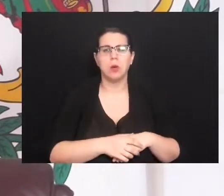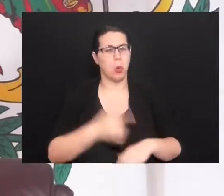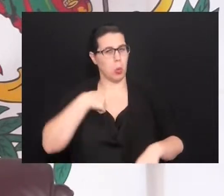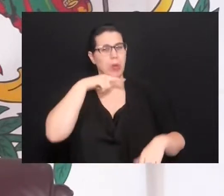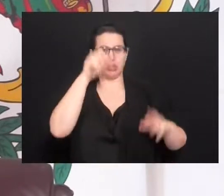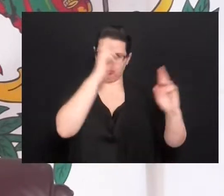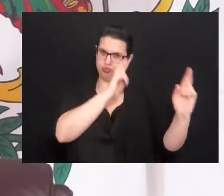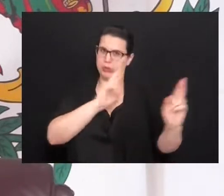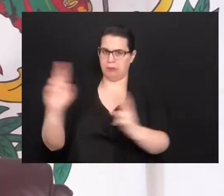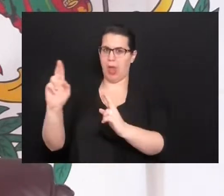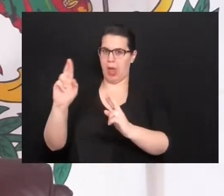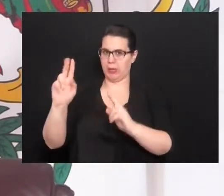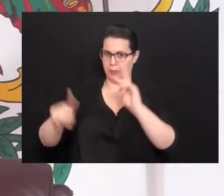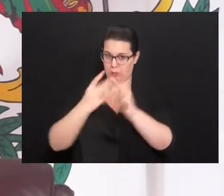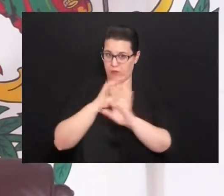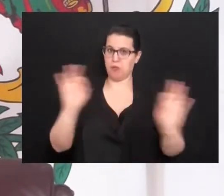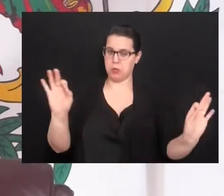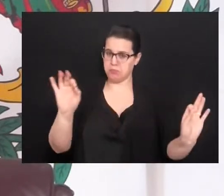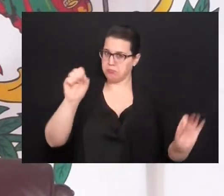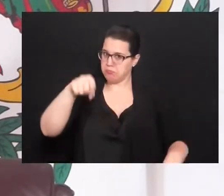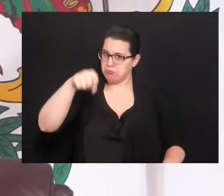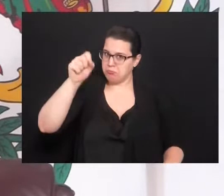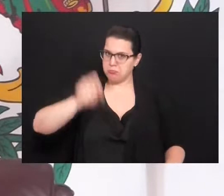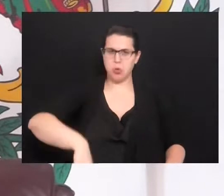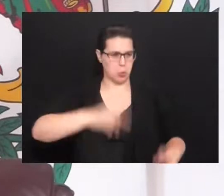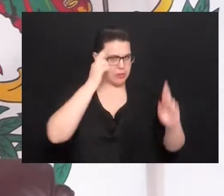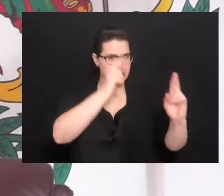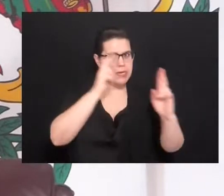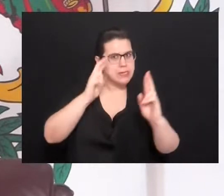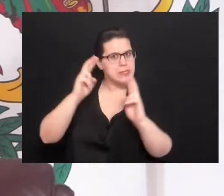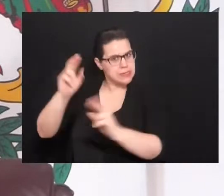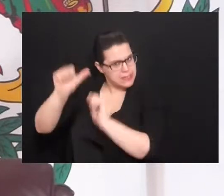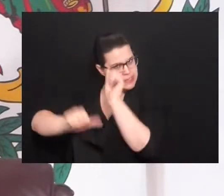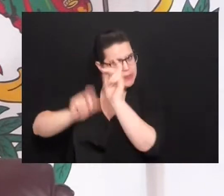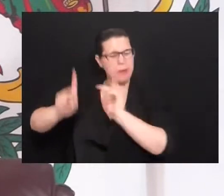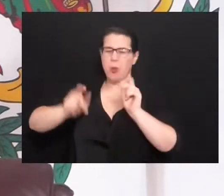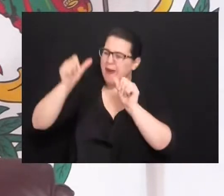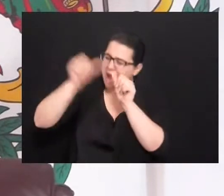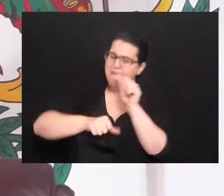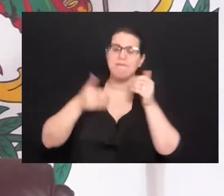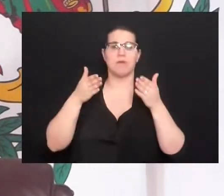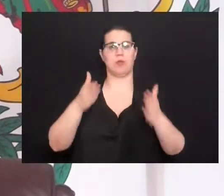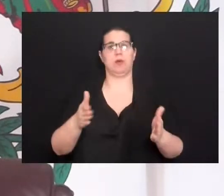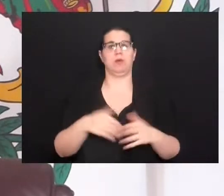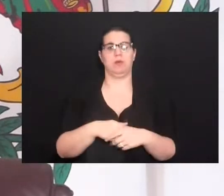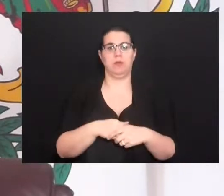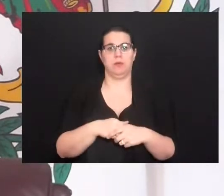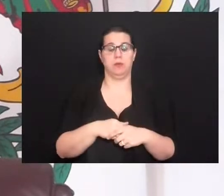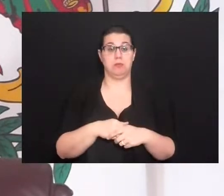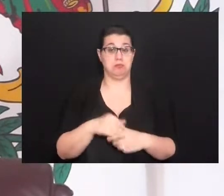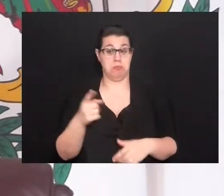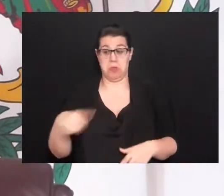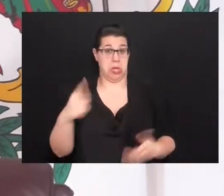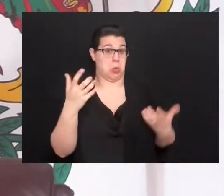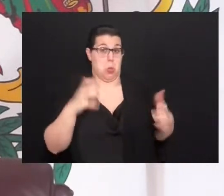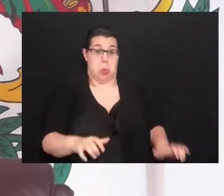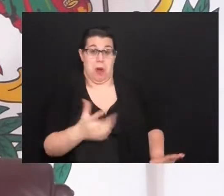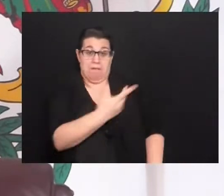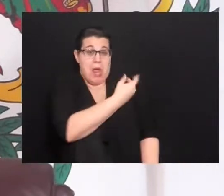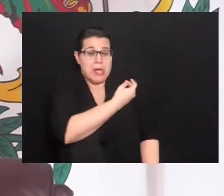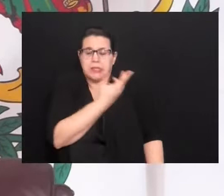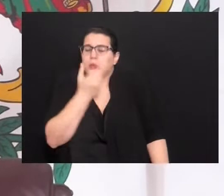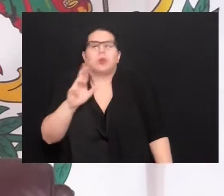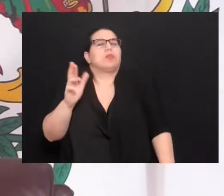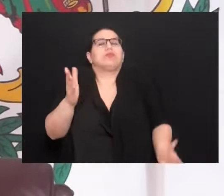We should be respectful of others in every way. Every way, if they decide not to be vaccinated or whatever